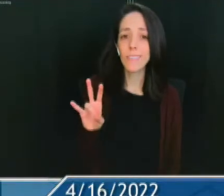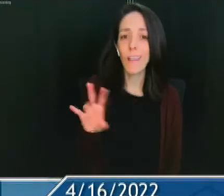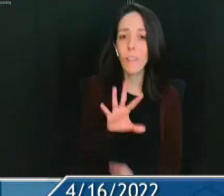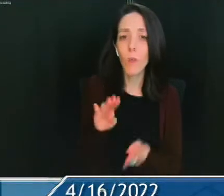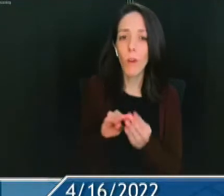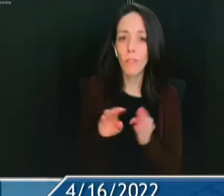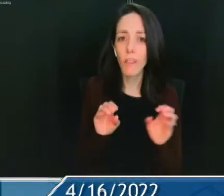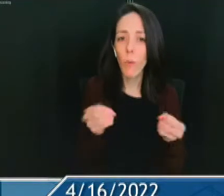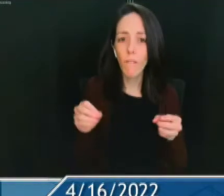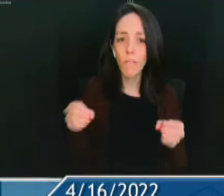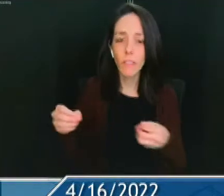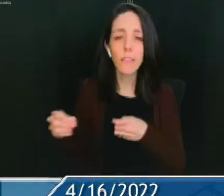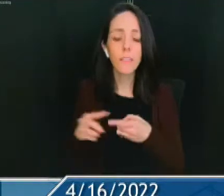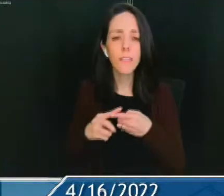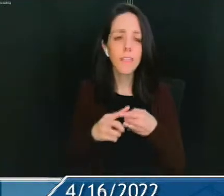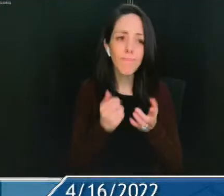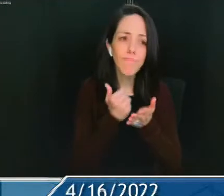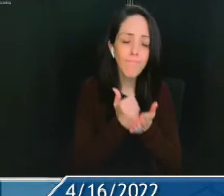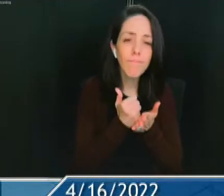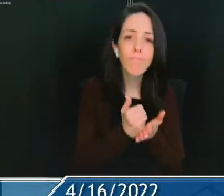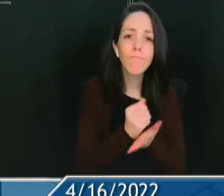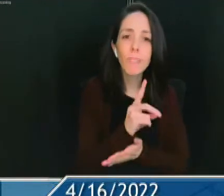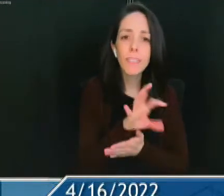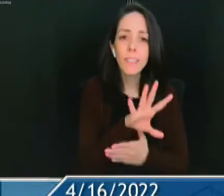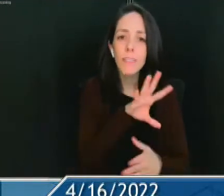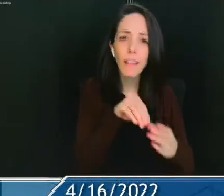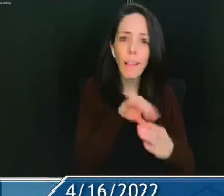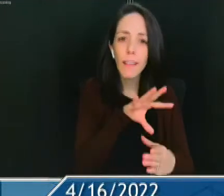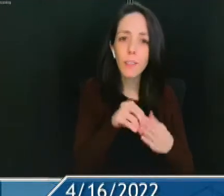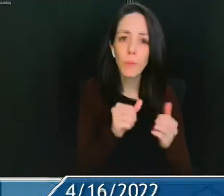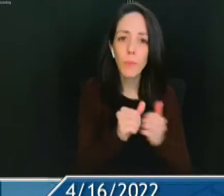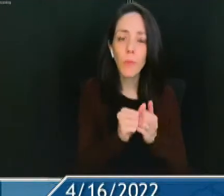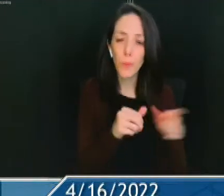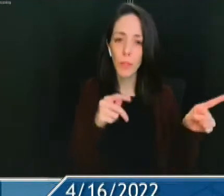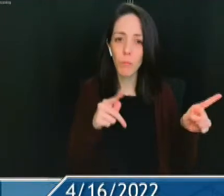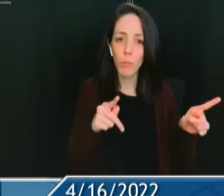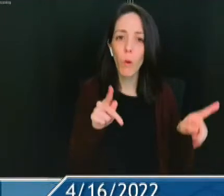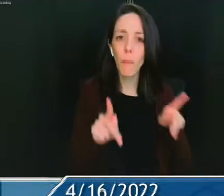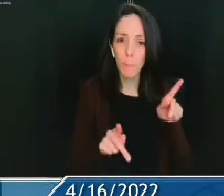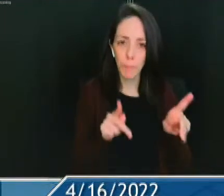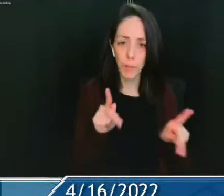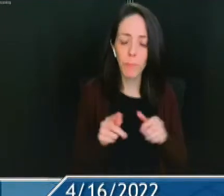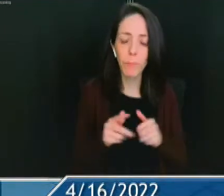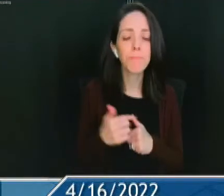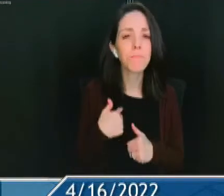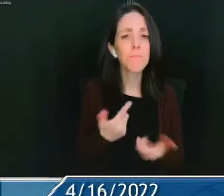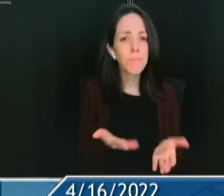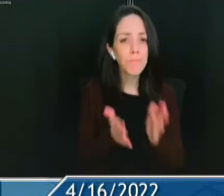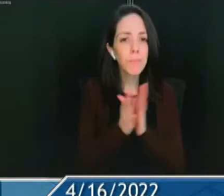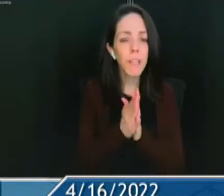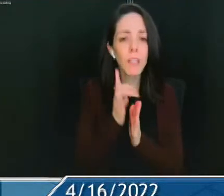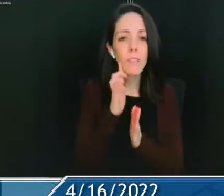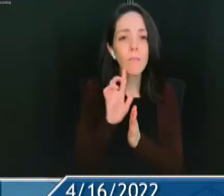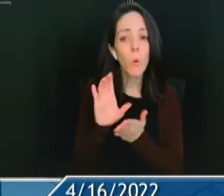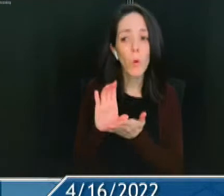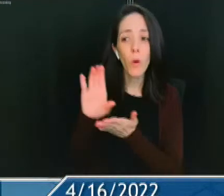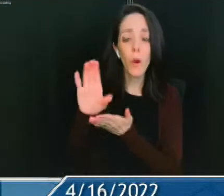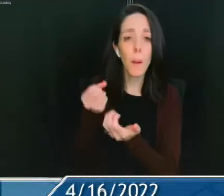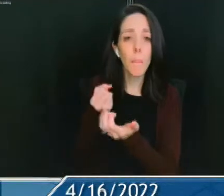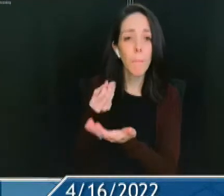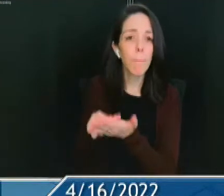to foster civic engagement among Portlanders. I'm here today to urge you to restore funding to the small grants program and to